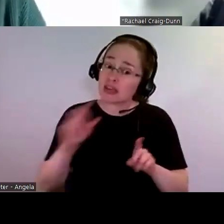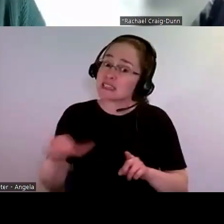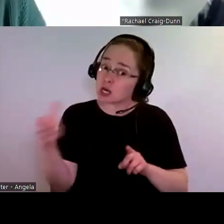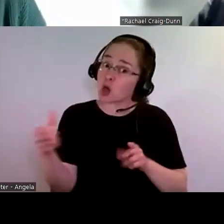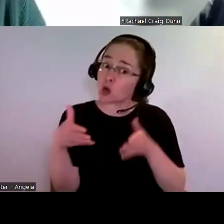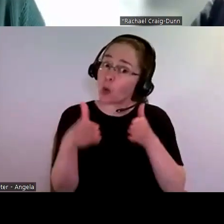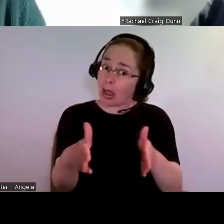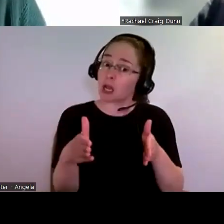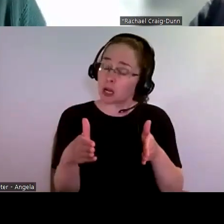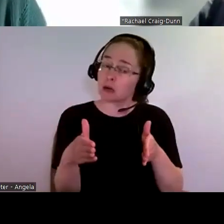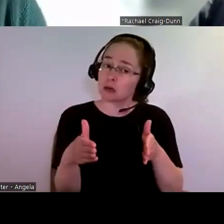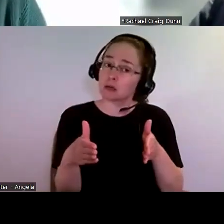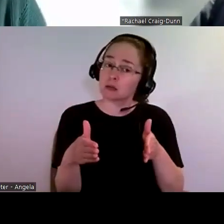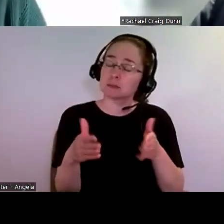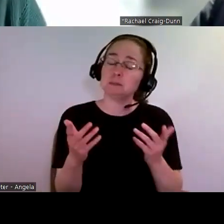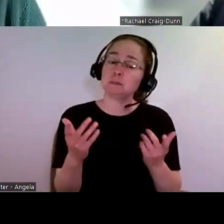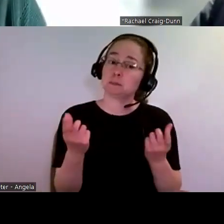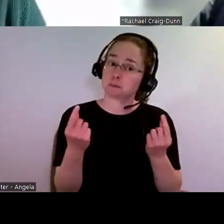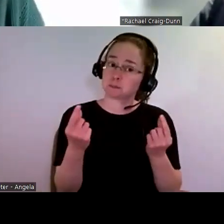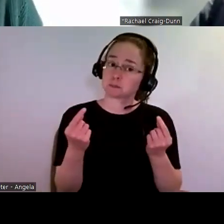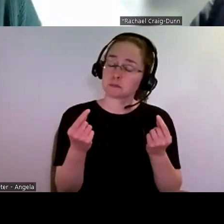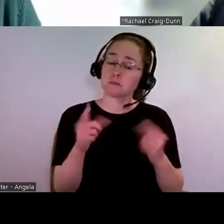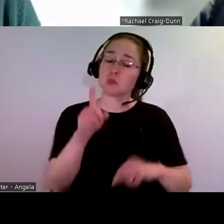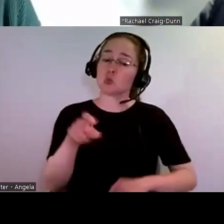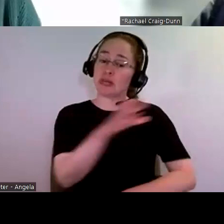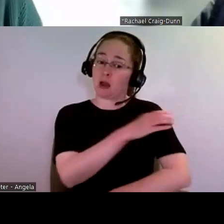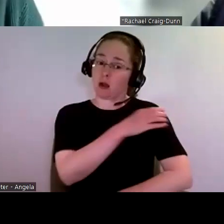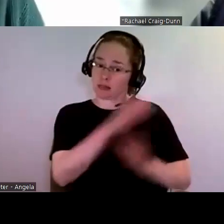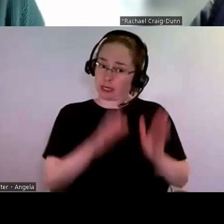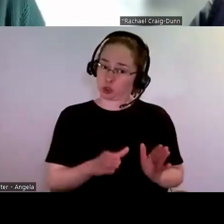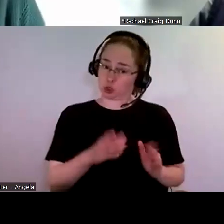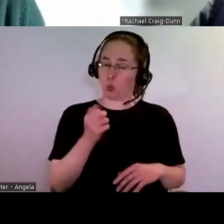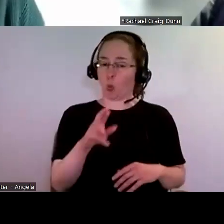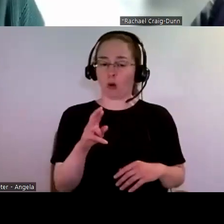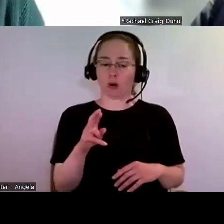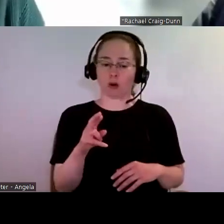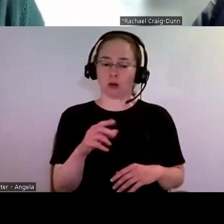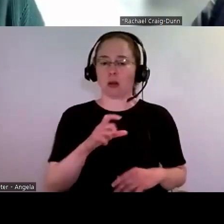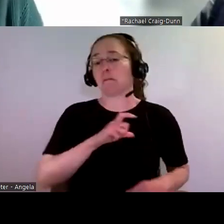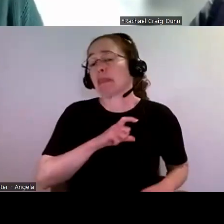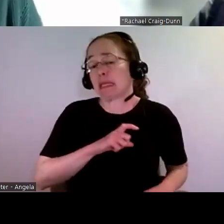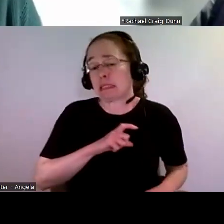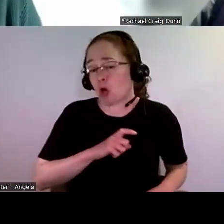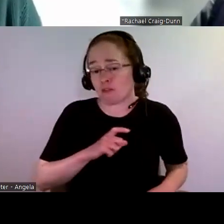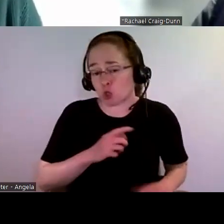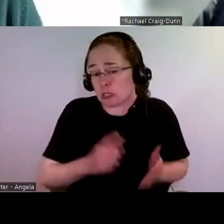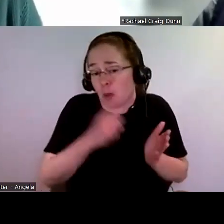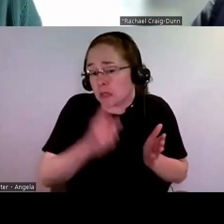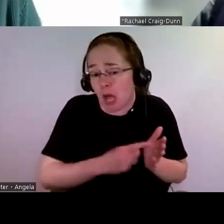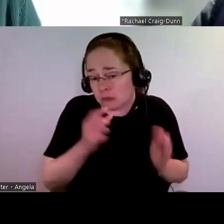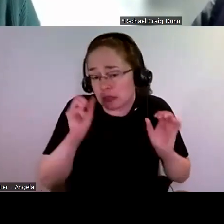So just one is, you need a clinician, or in some cases a police officer, I suppose, is the other